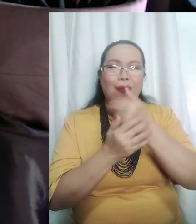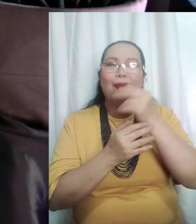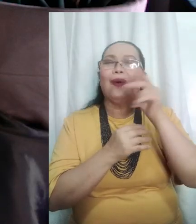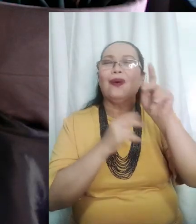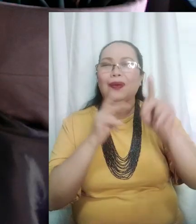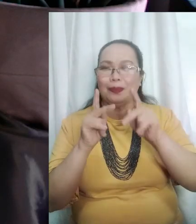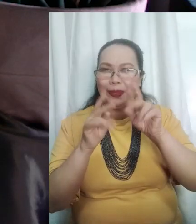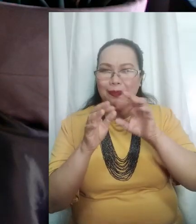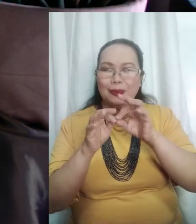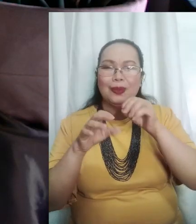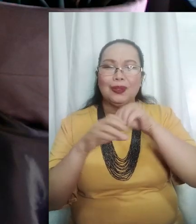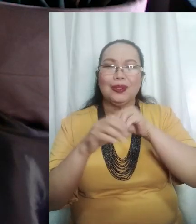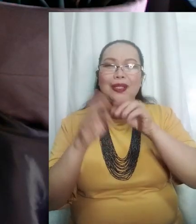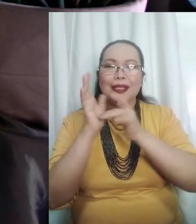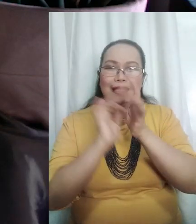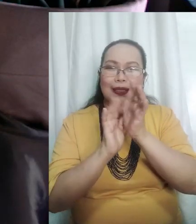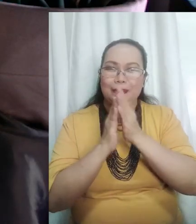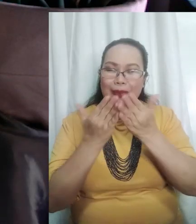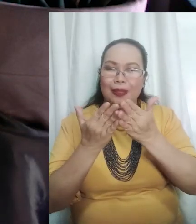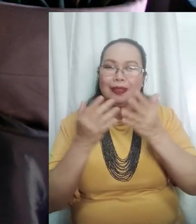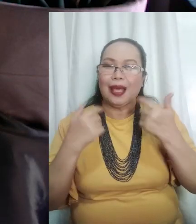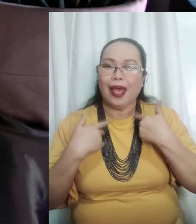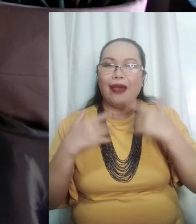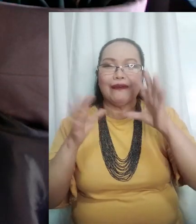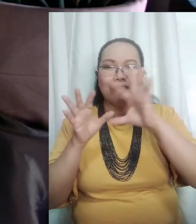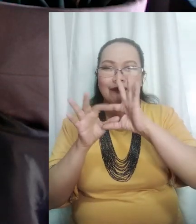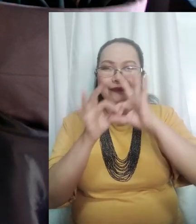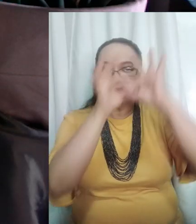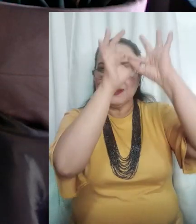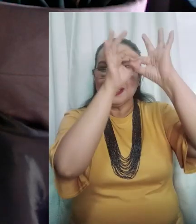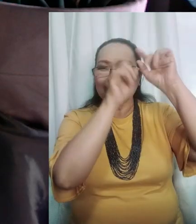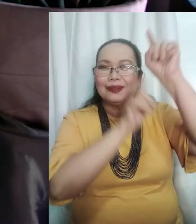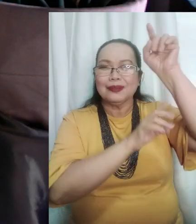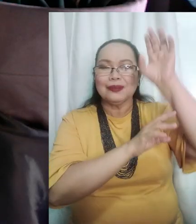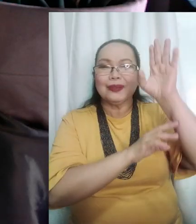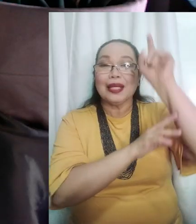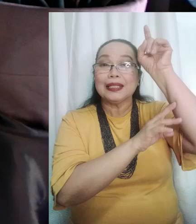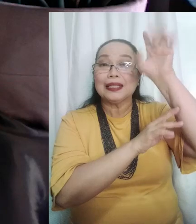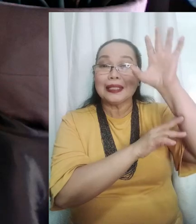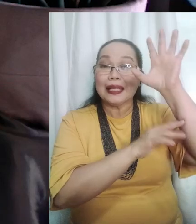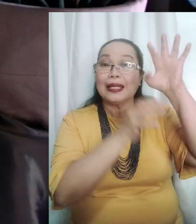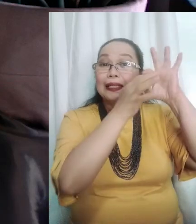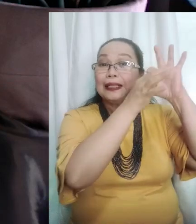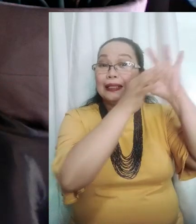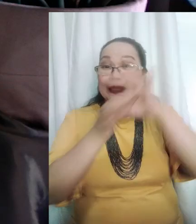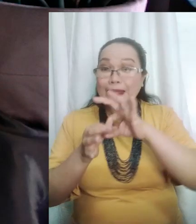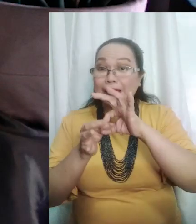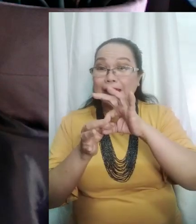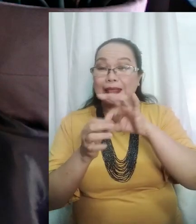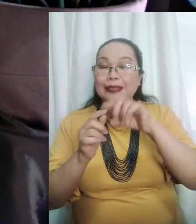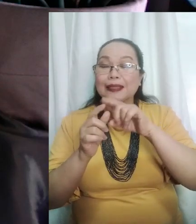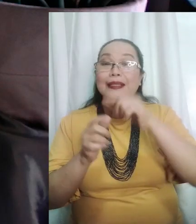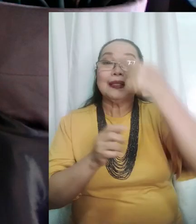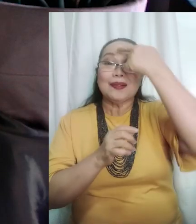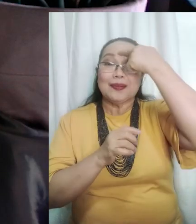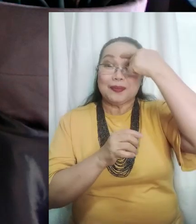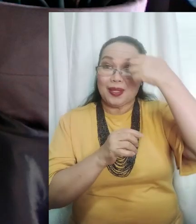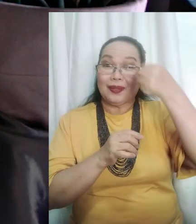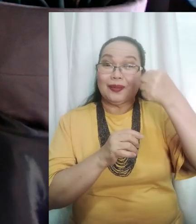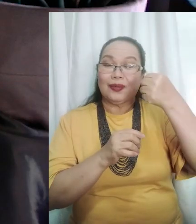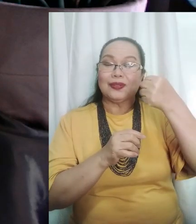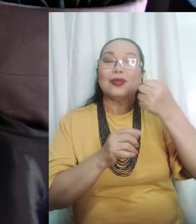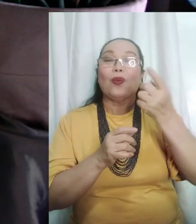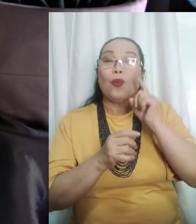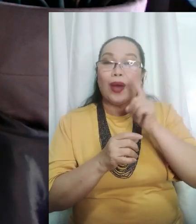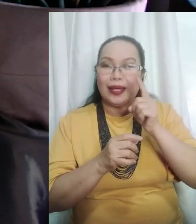Timothy, name them all, okay? They all connected to God and God connected to them